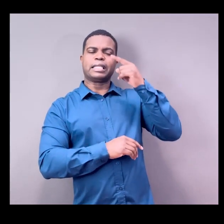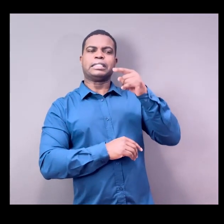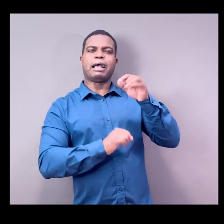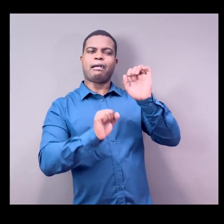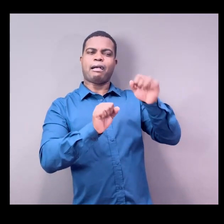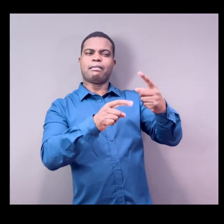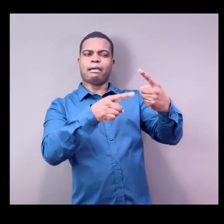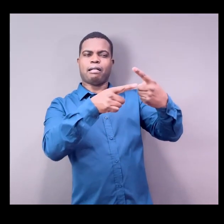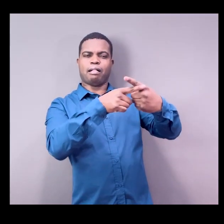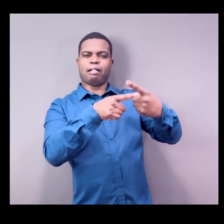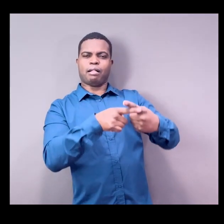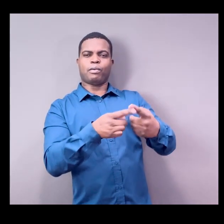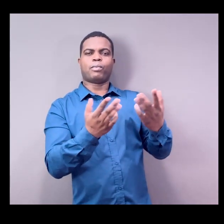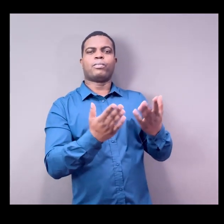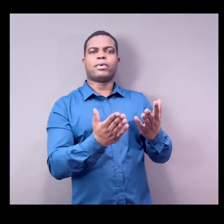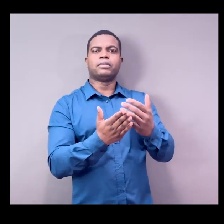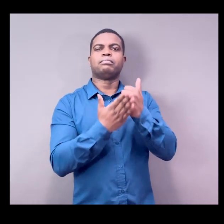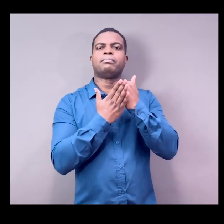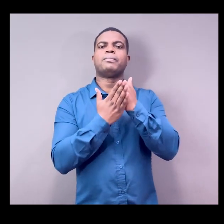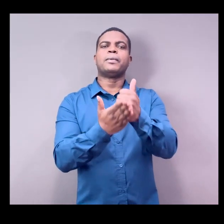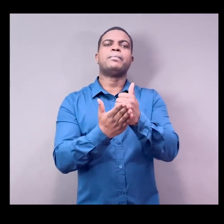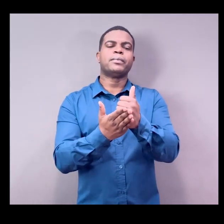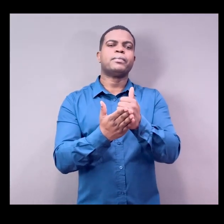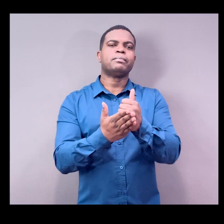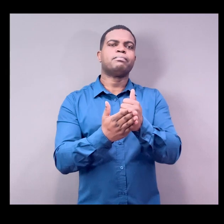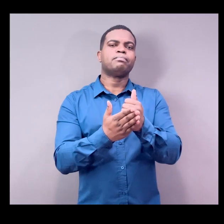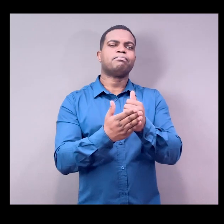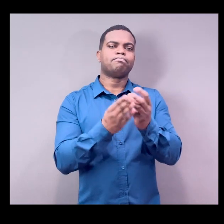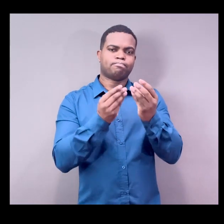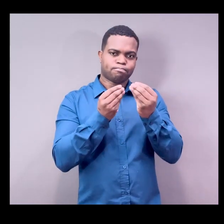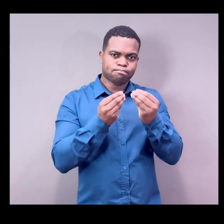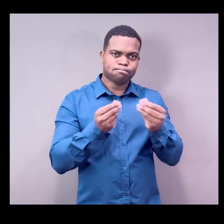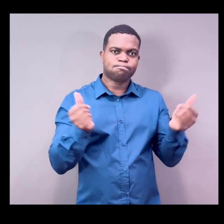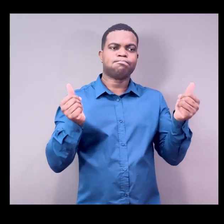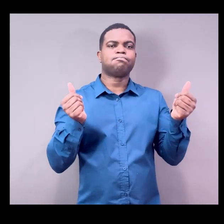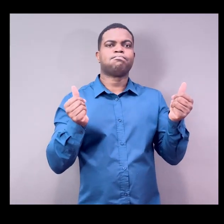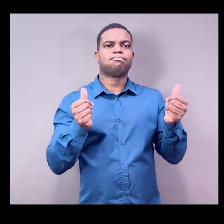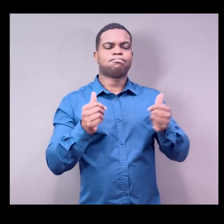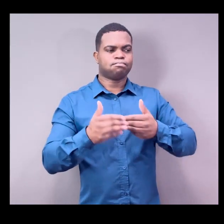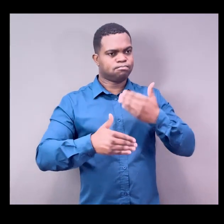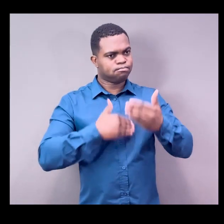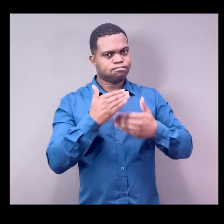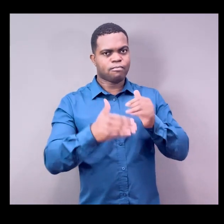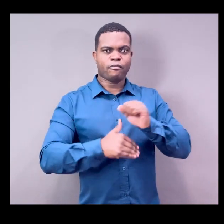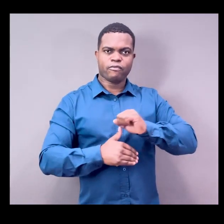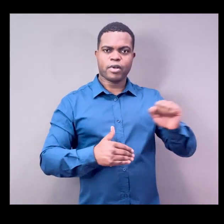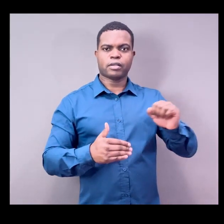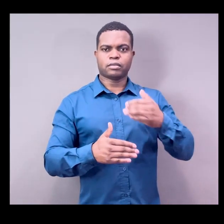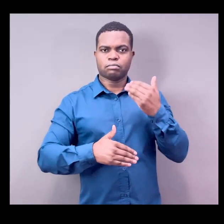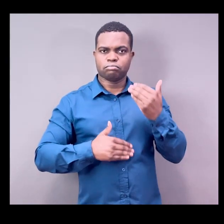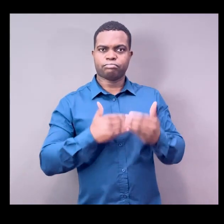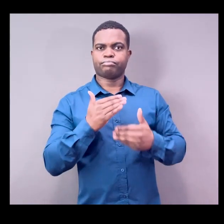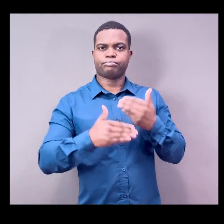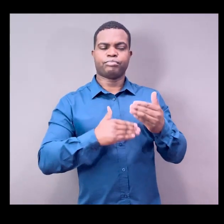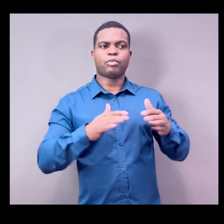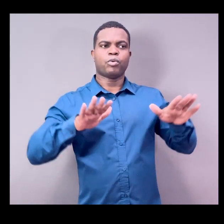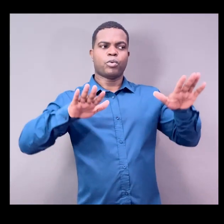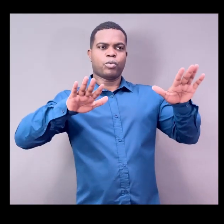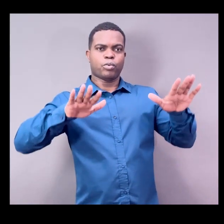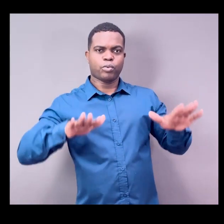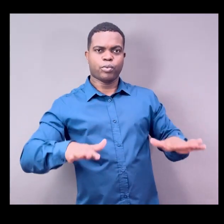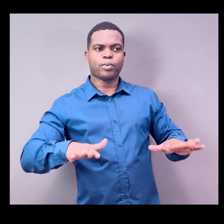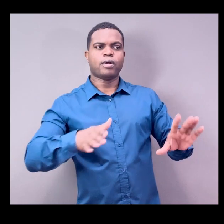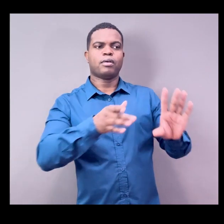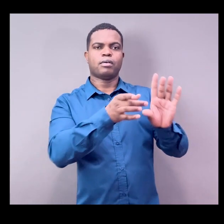And once you've been able to identify the conflicts of interest upfront, it will help you to resolve